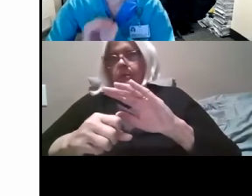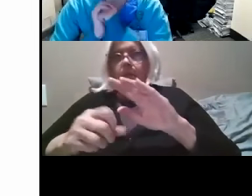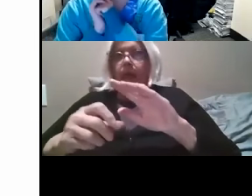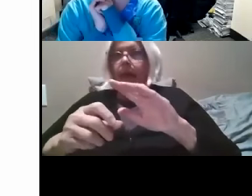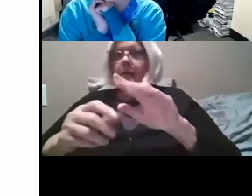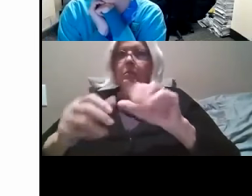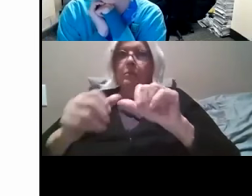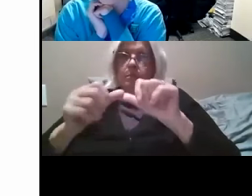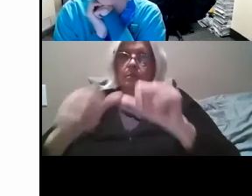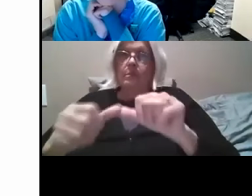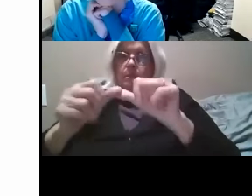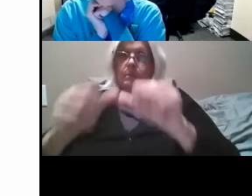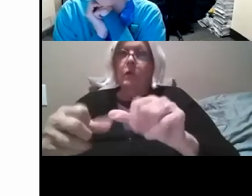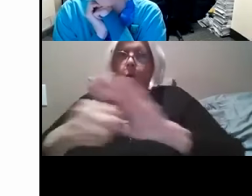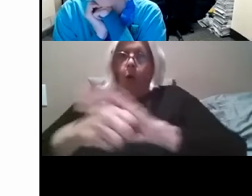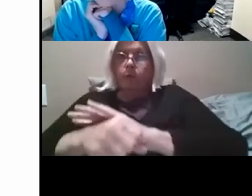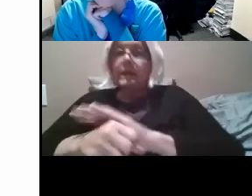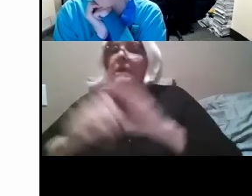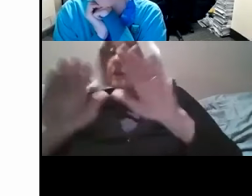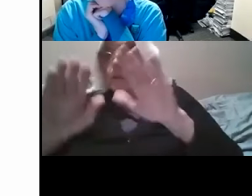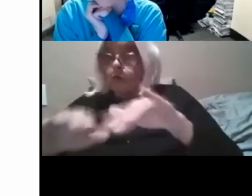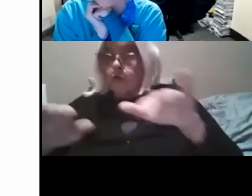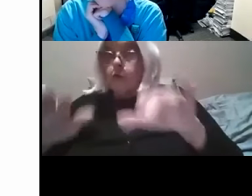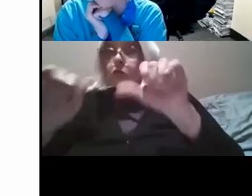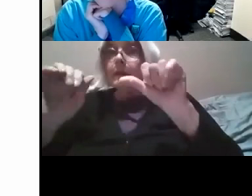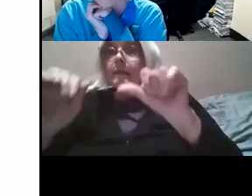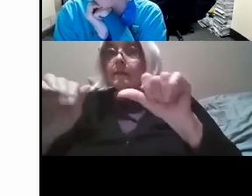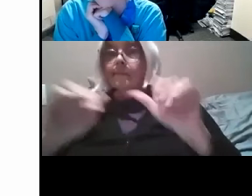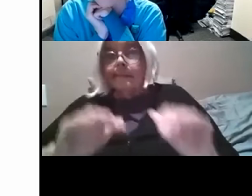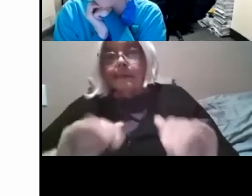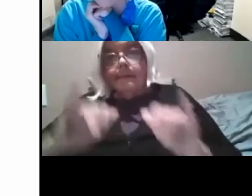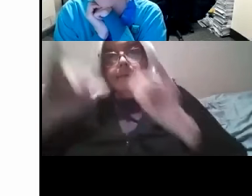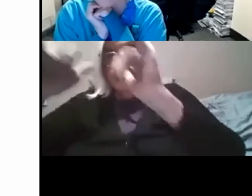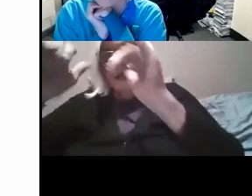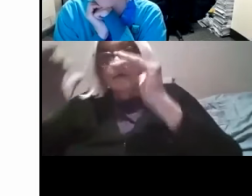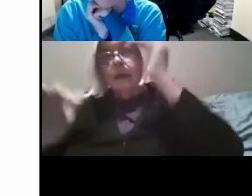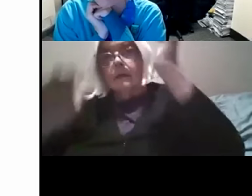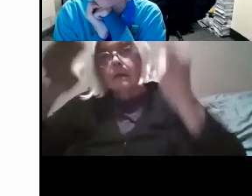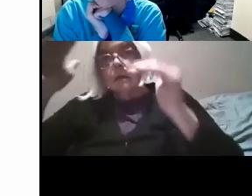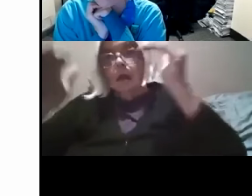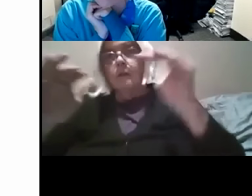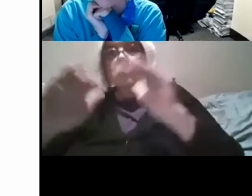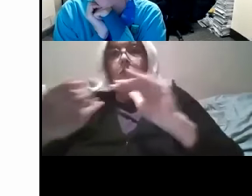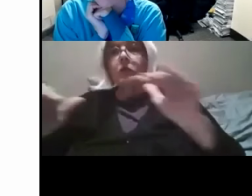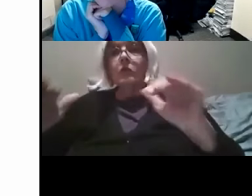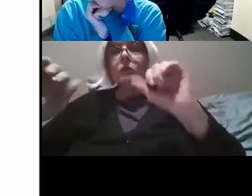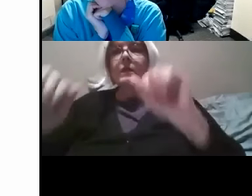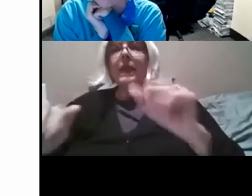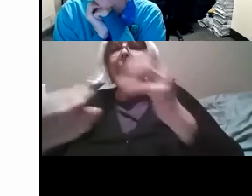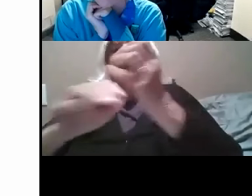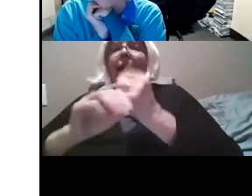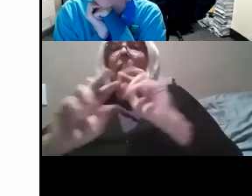something that can prevent that from happening, that is in your child's best interest. And